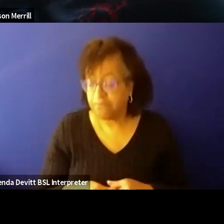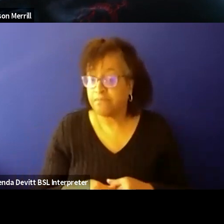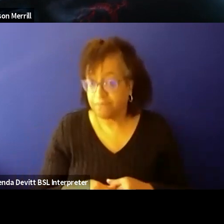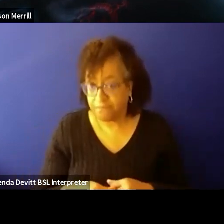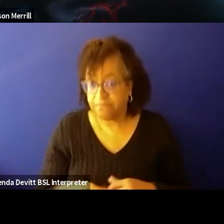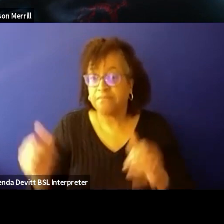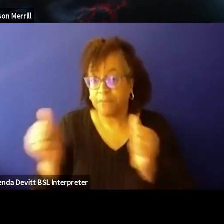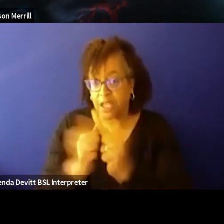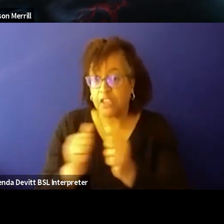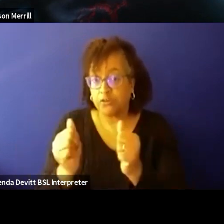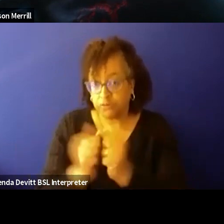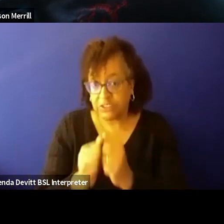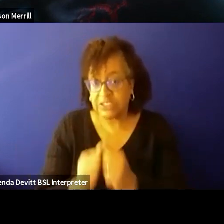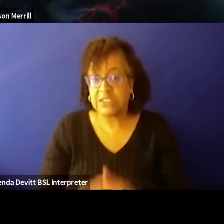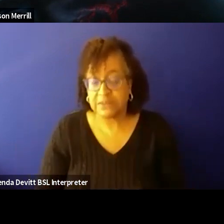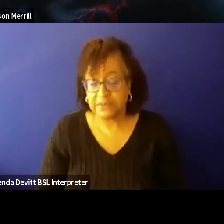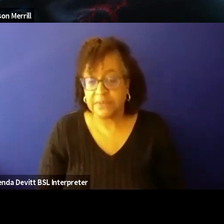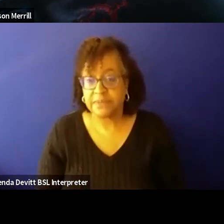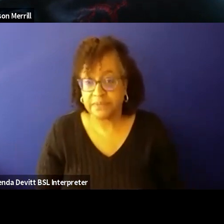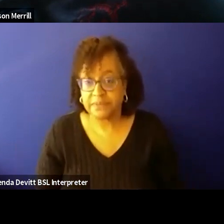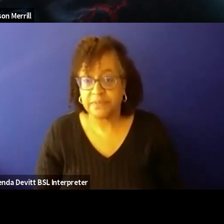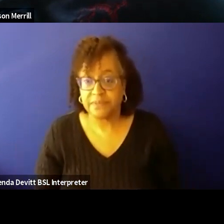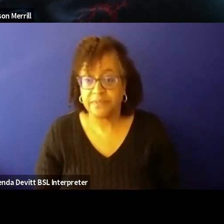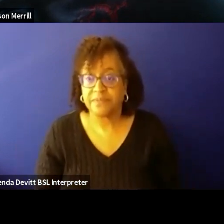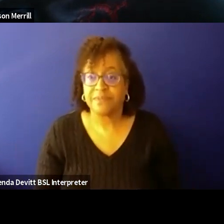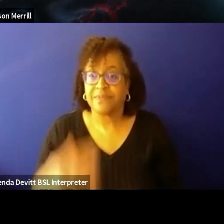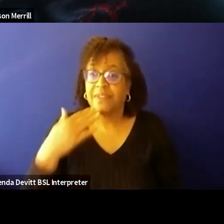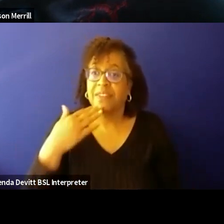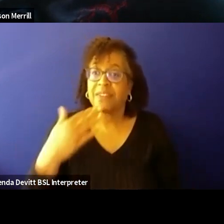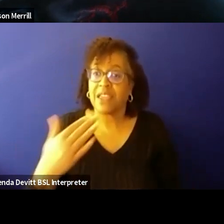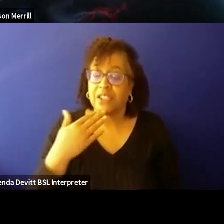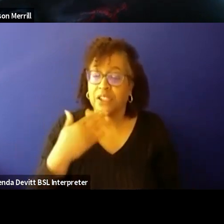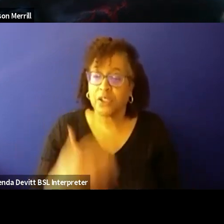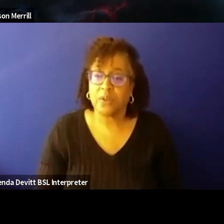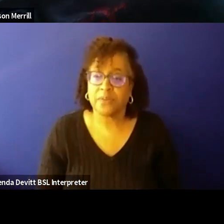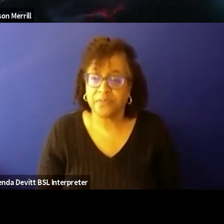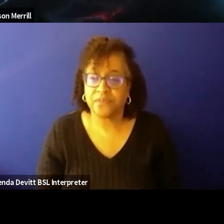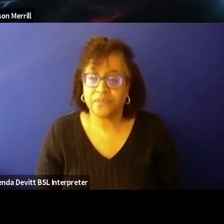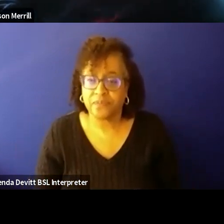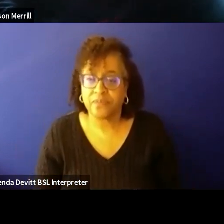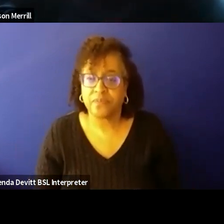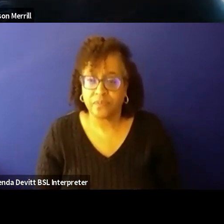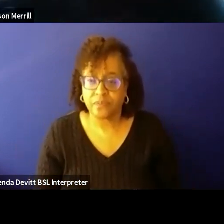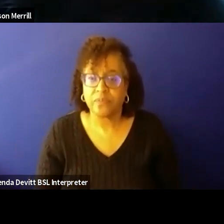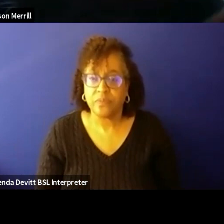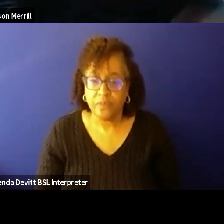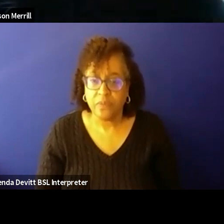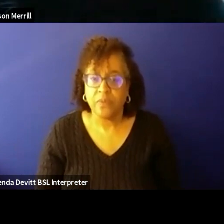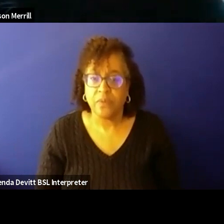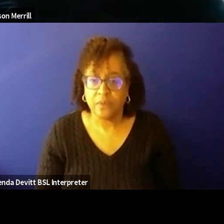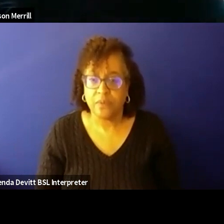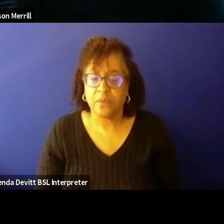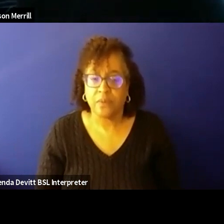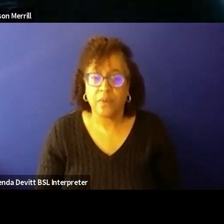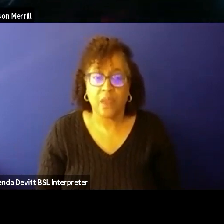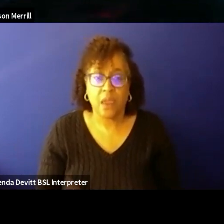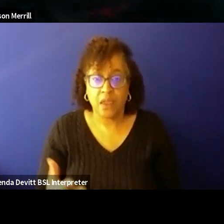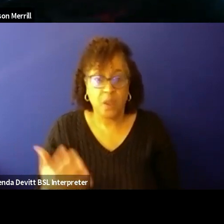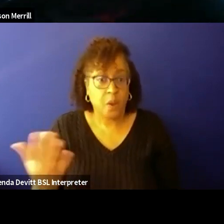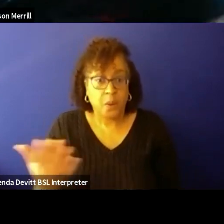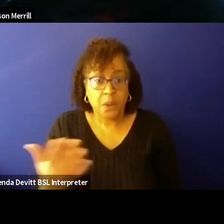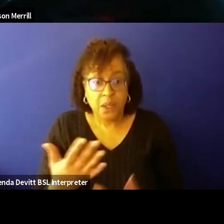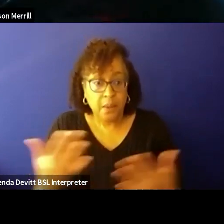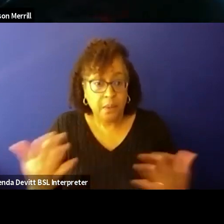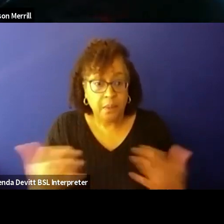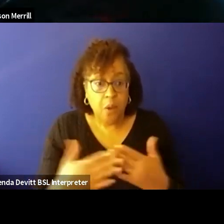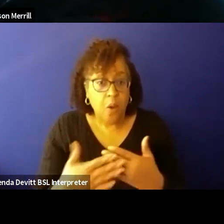Thank Yeah, you. Phyllis, thank you so much. I'm encouraging everyone to ask a question because this is very, very important topics, and